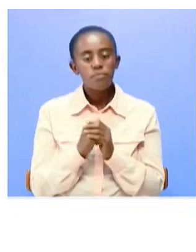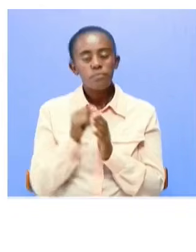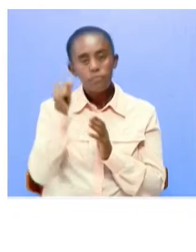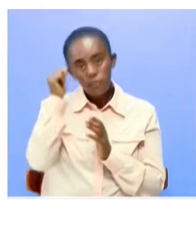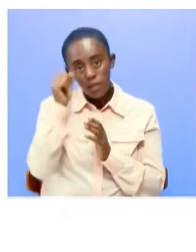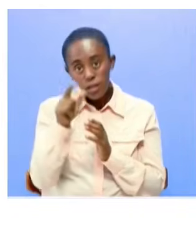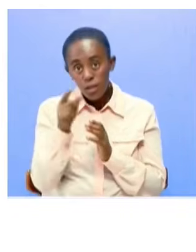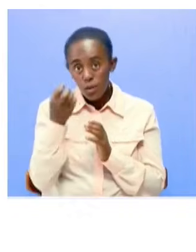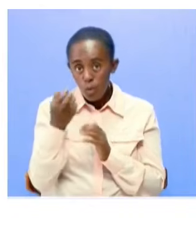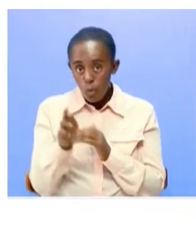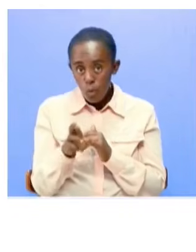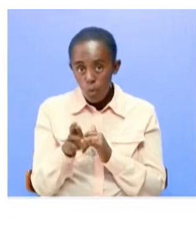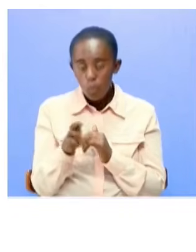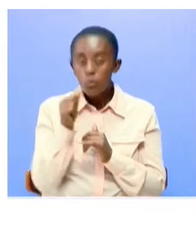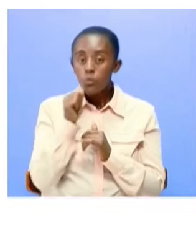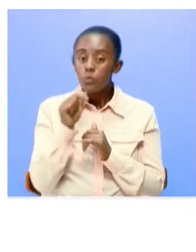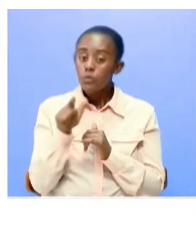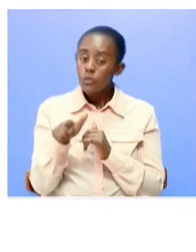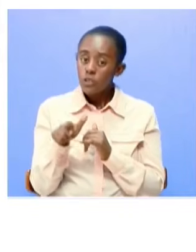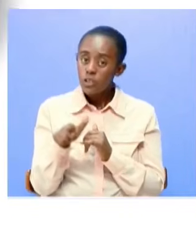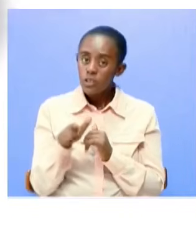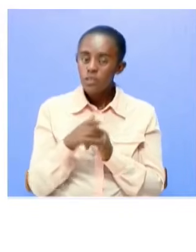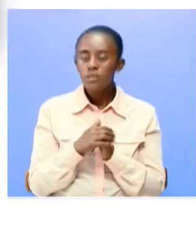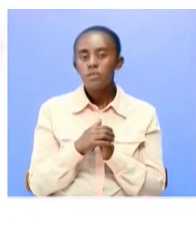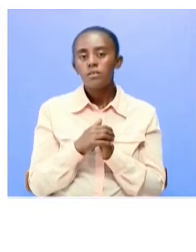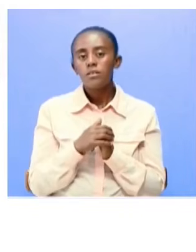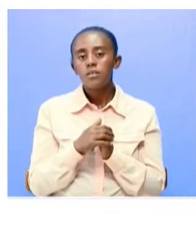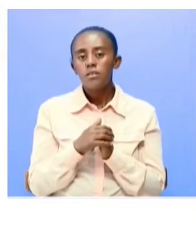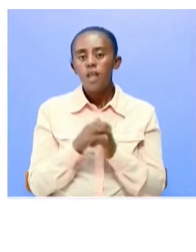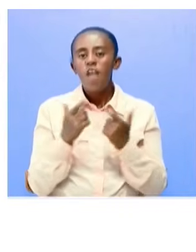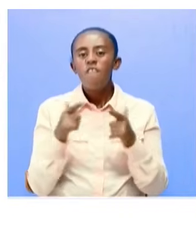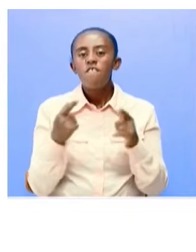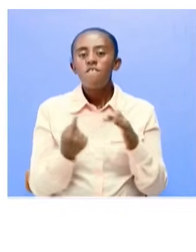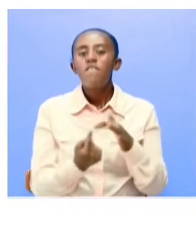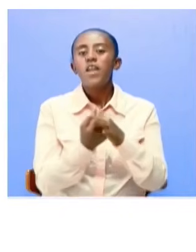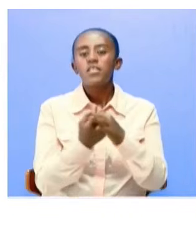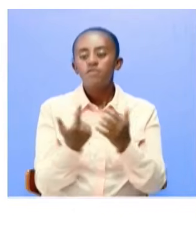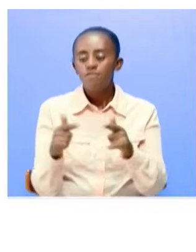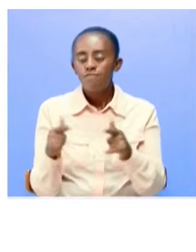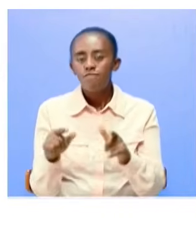he or she faced.